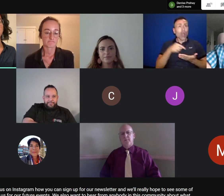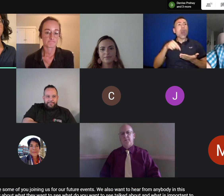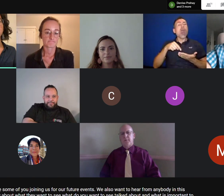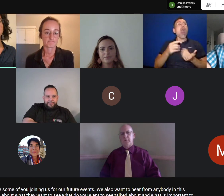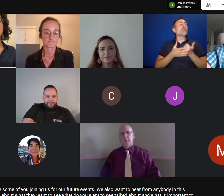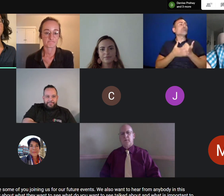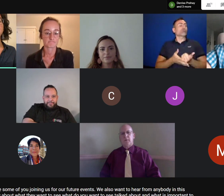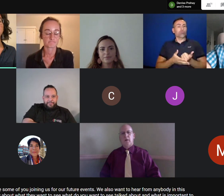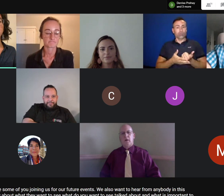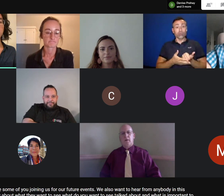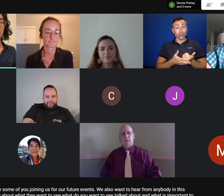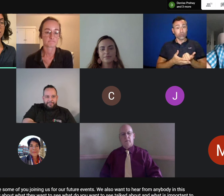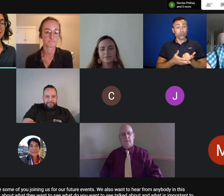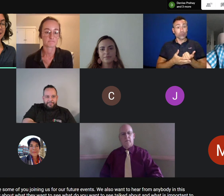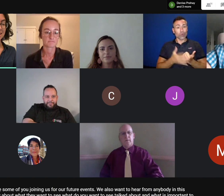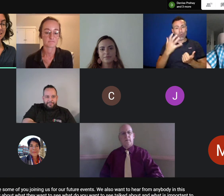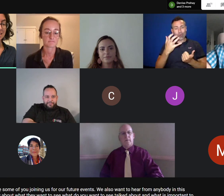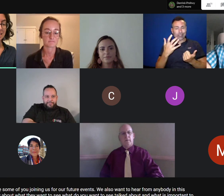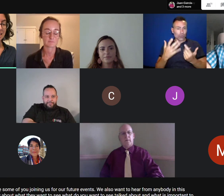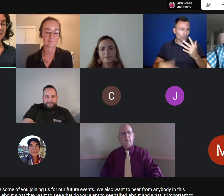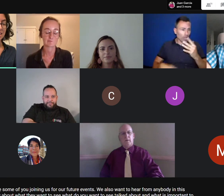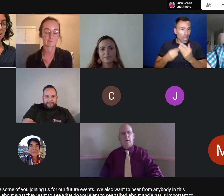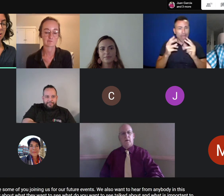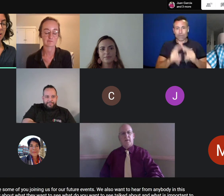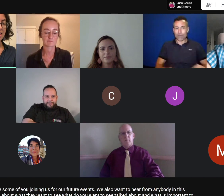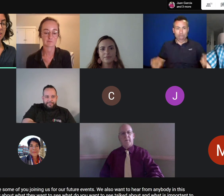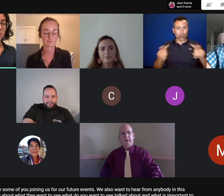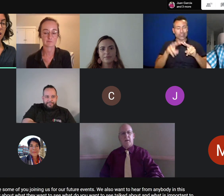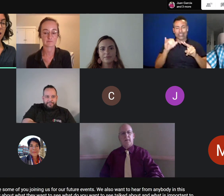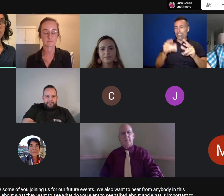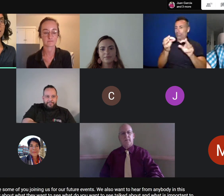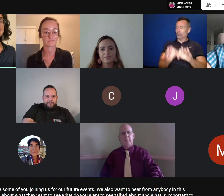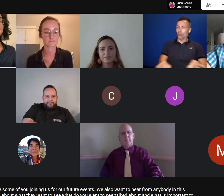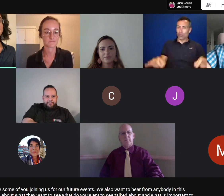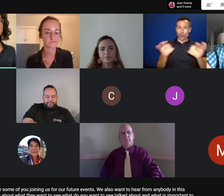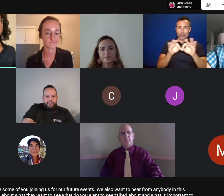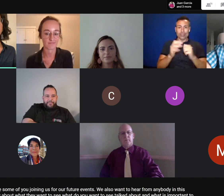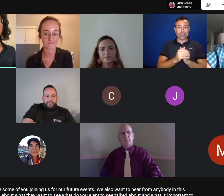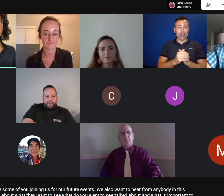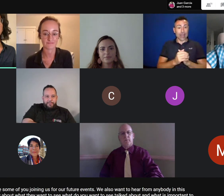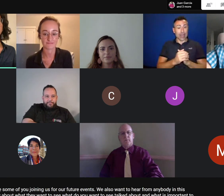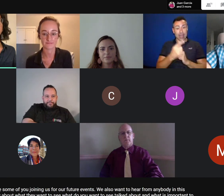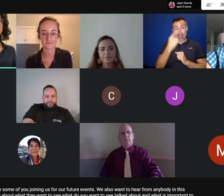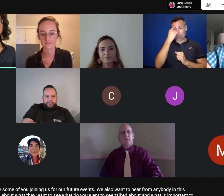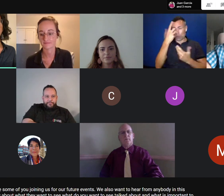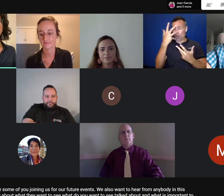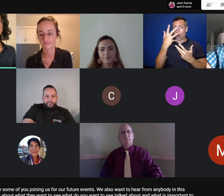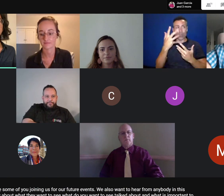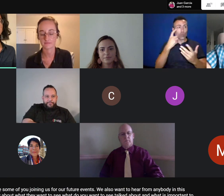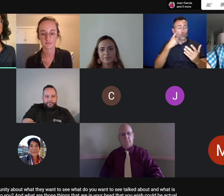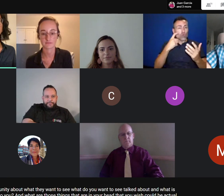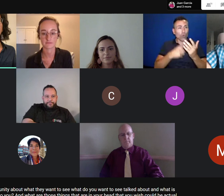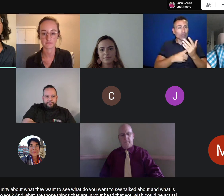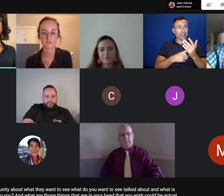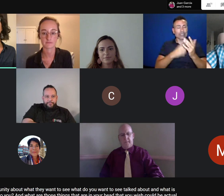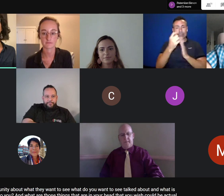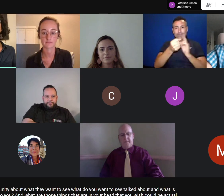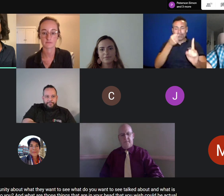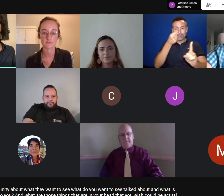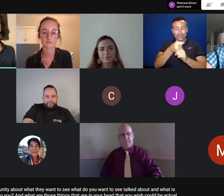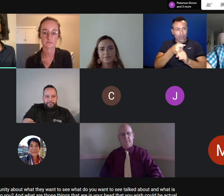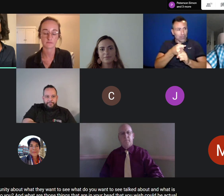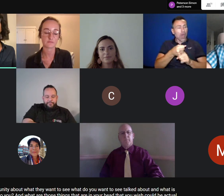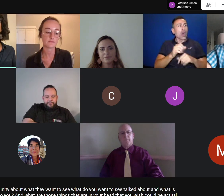add value. It's super important to us. So I think we're already seeing an impact from these conversations. We've gotten